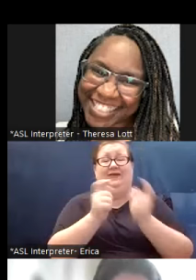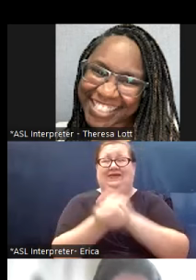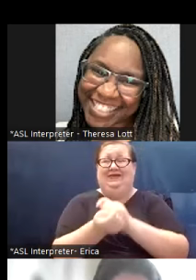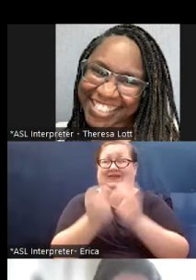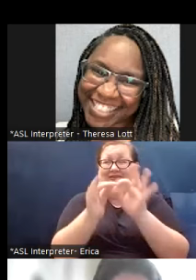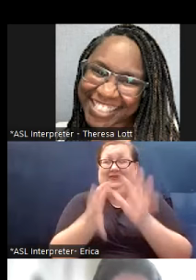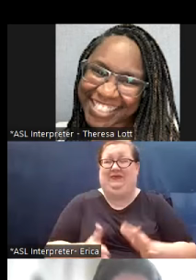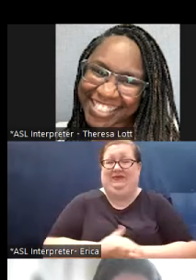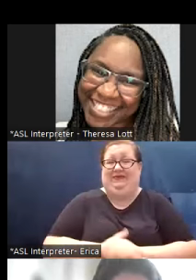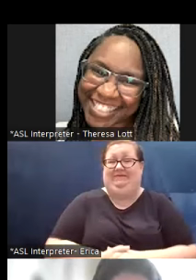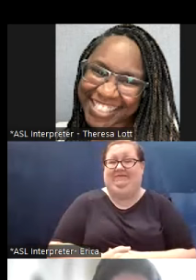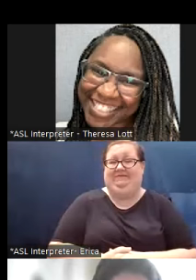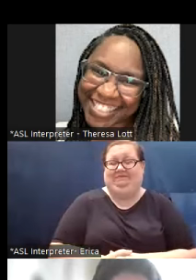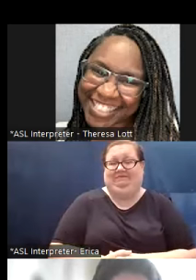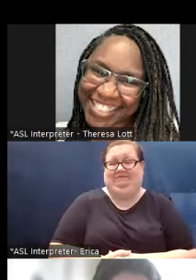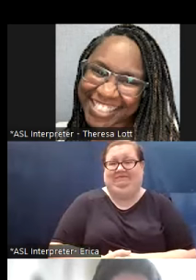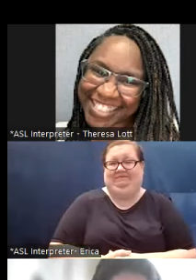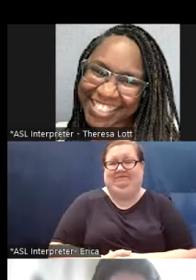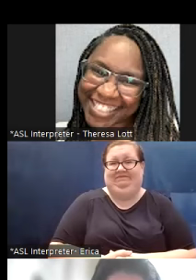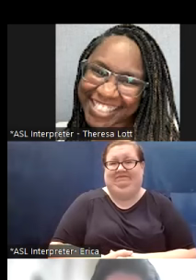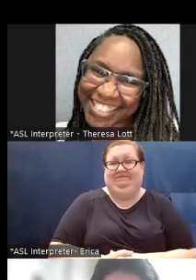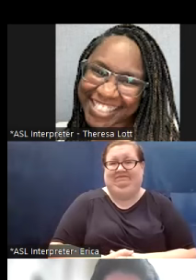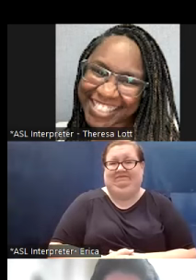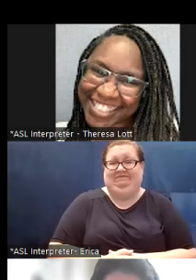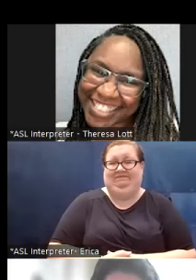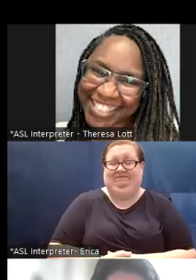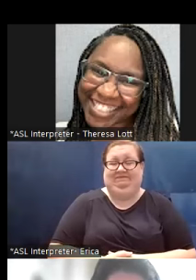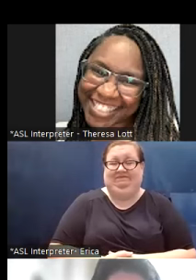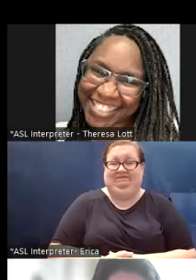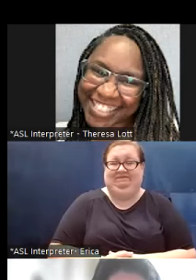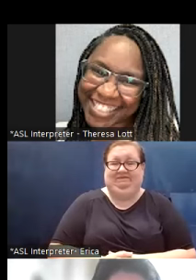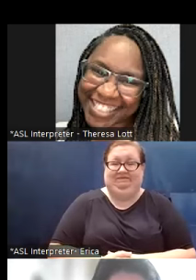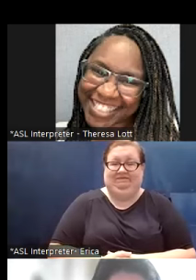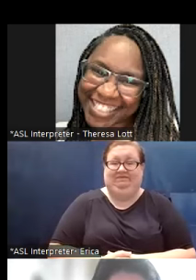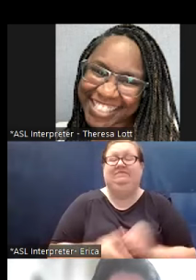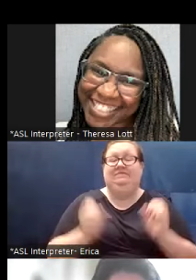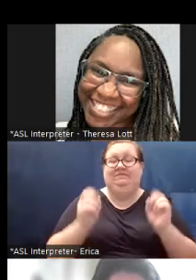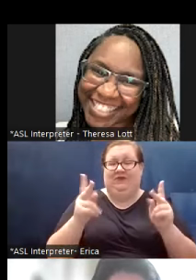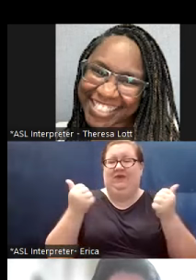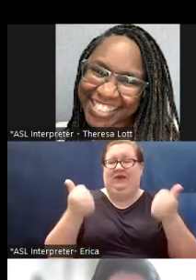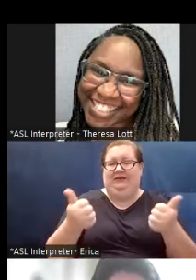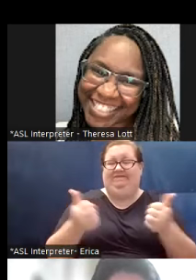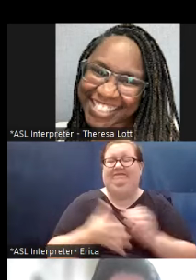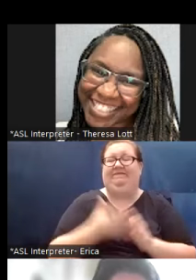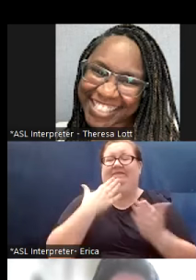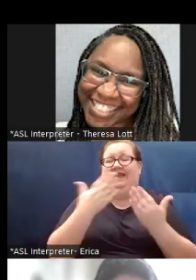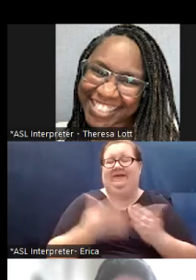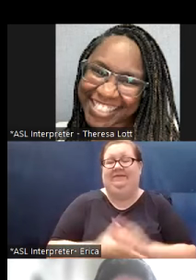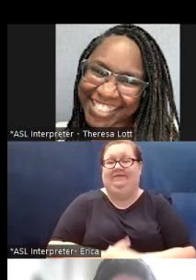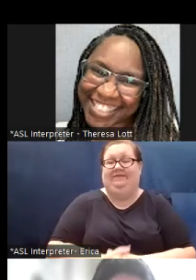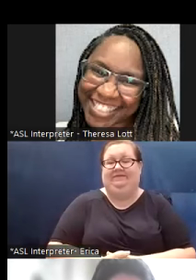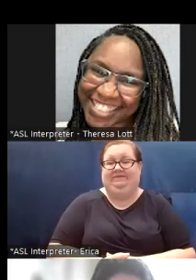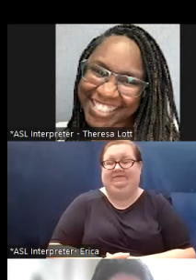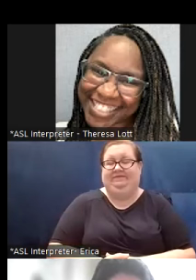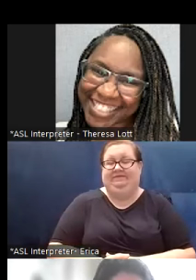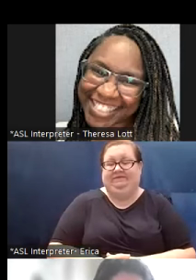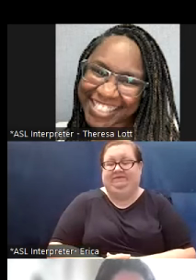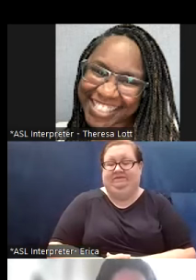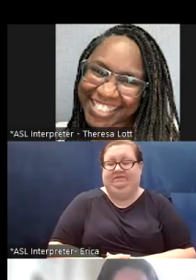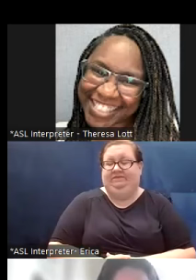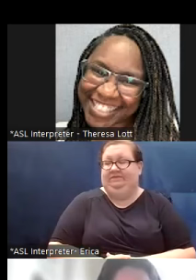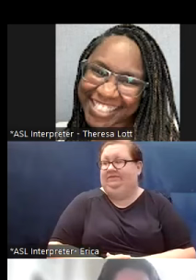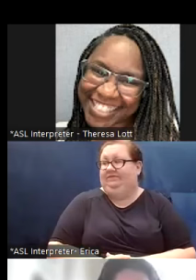interpreters. ¿Intérpretes? Okay, we should be good. Thank you. Sure.